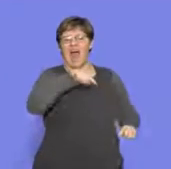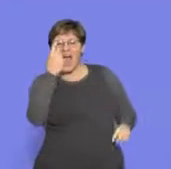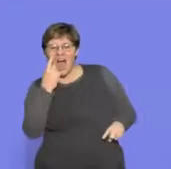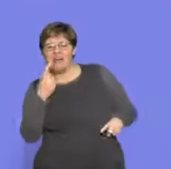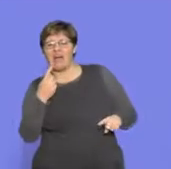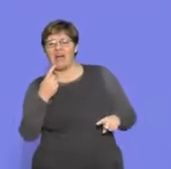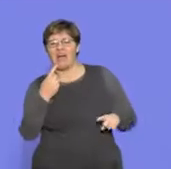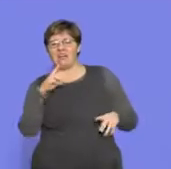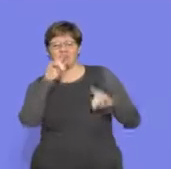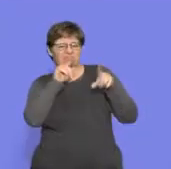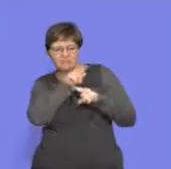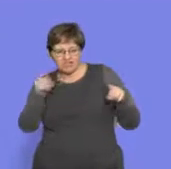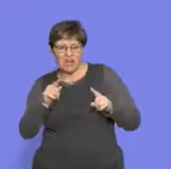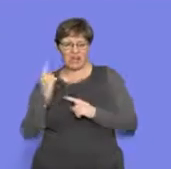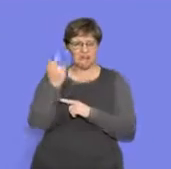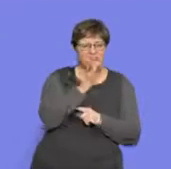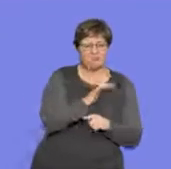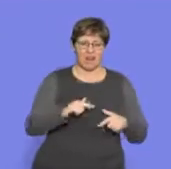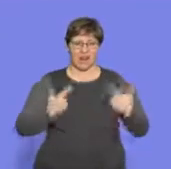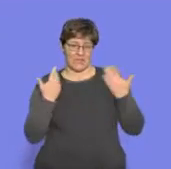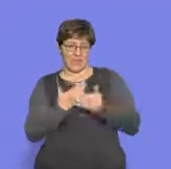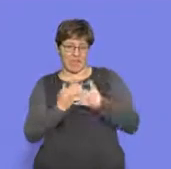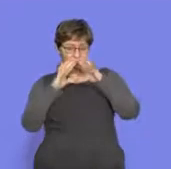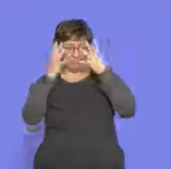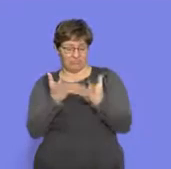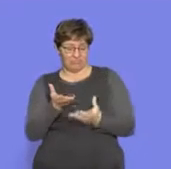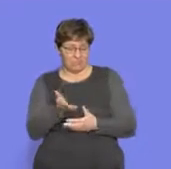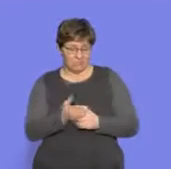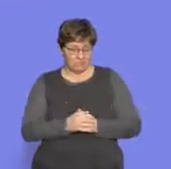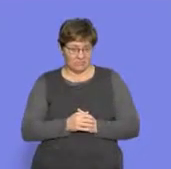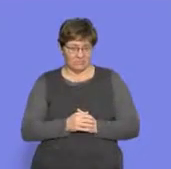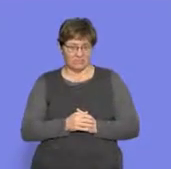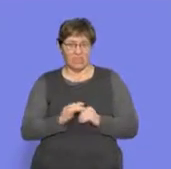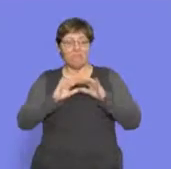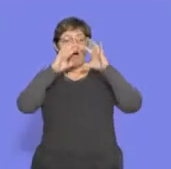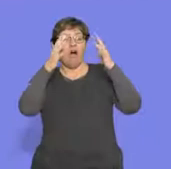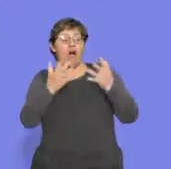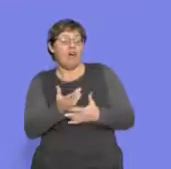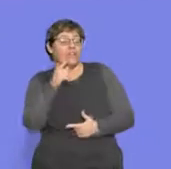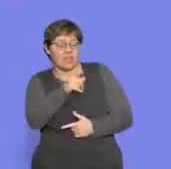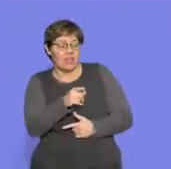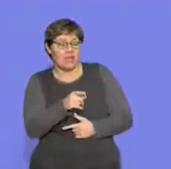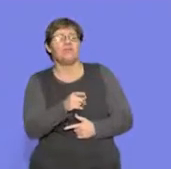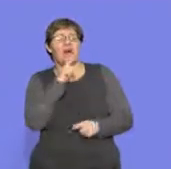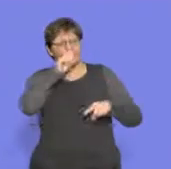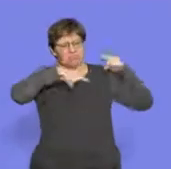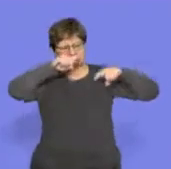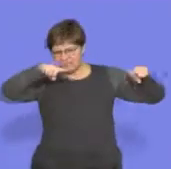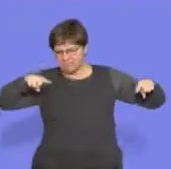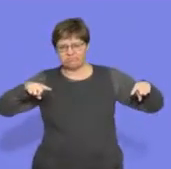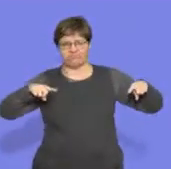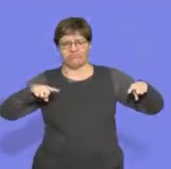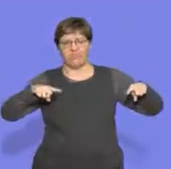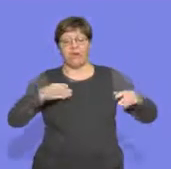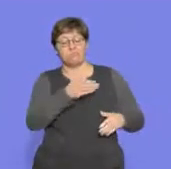humans and other organisms are able to live. So guys, when we talk of the Earth, we know that the Earth supports a variety